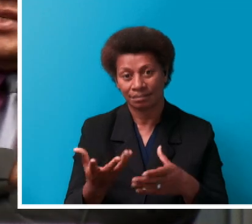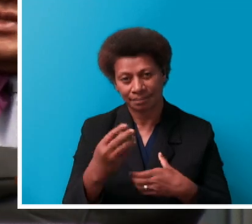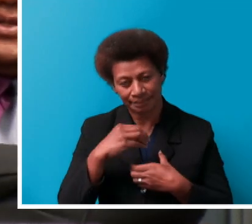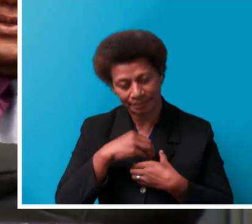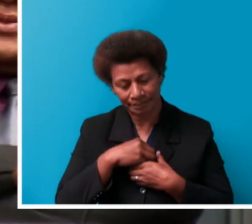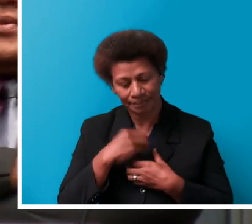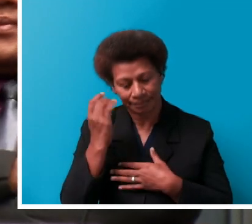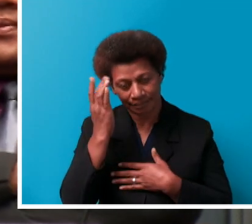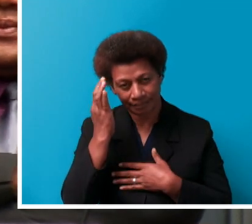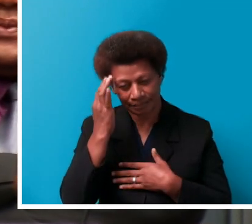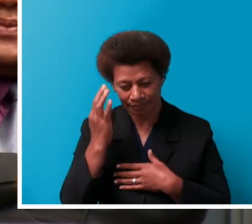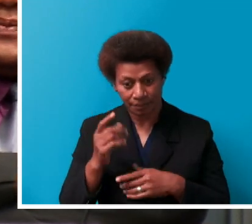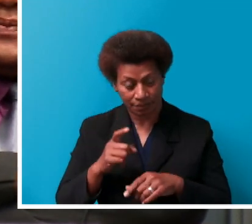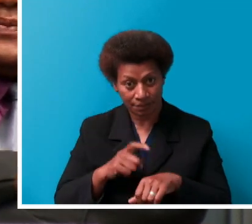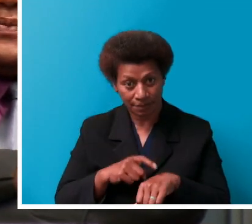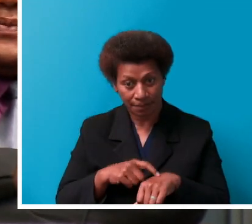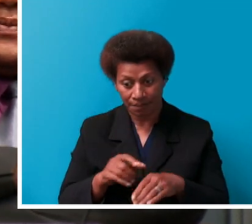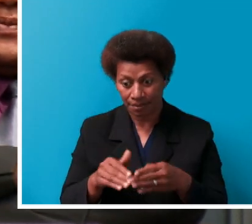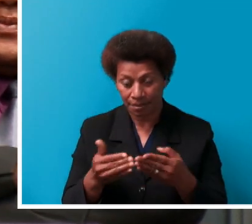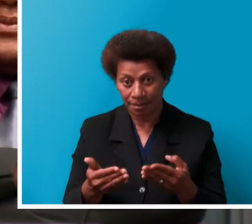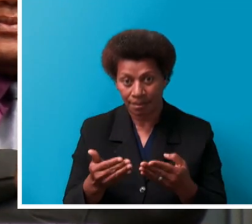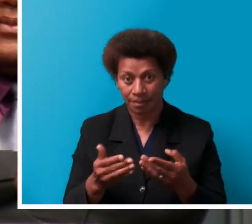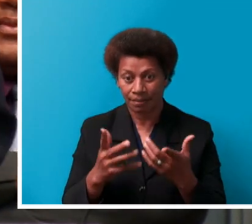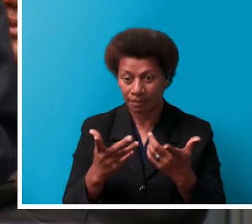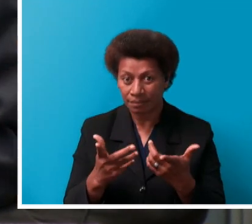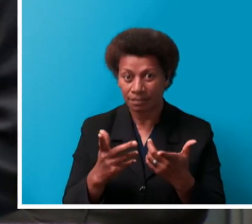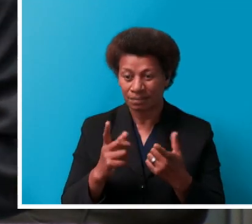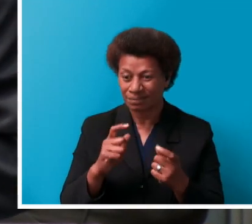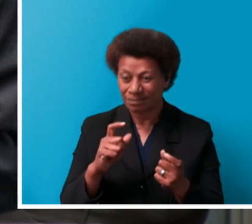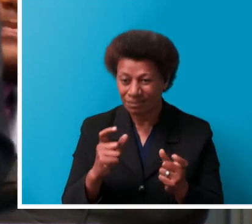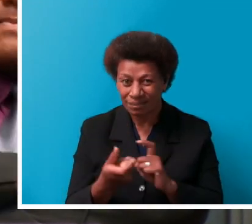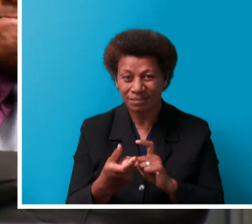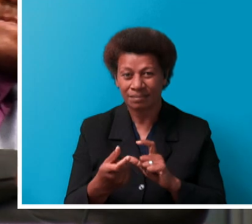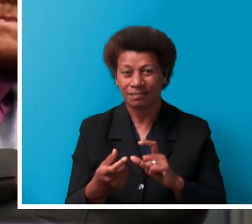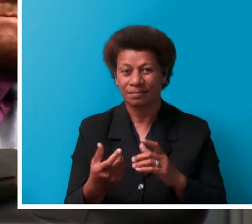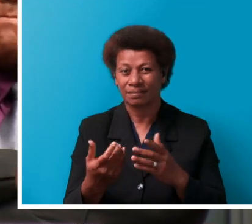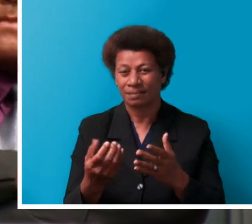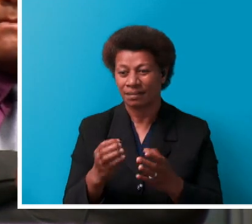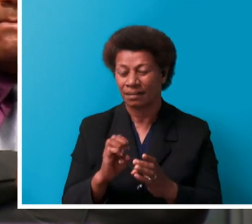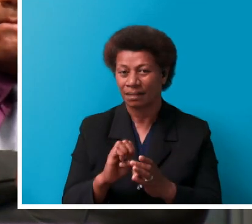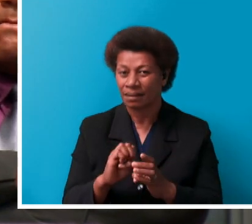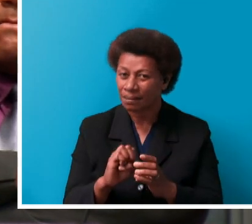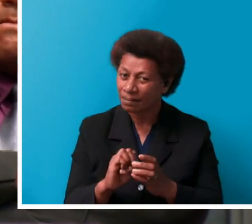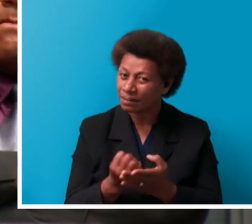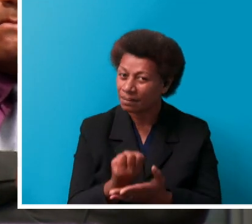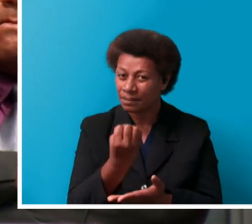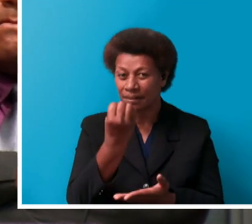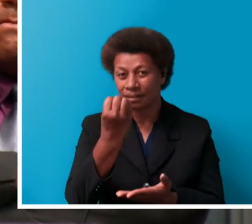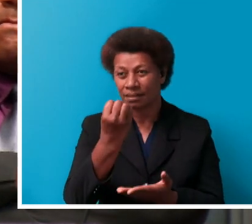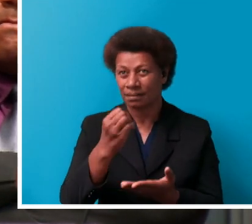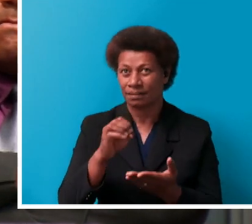of polycrisis marked by economic shifts, environmental challenges, and global